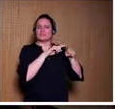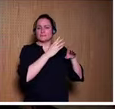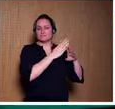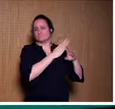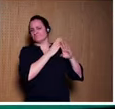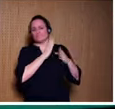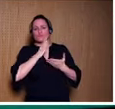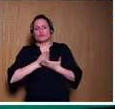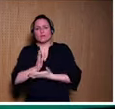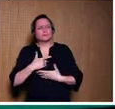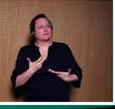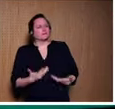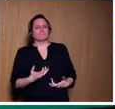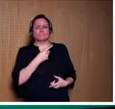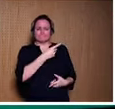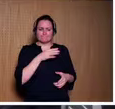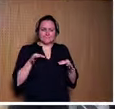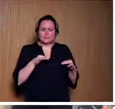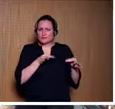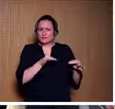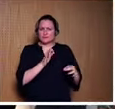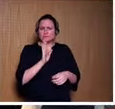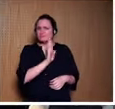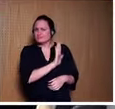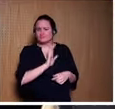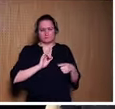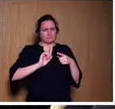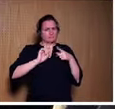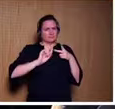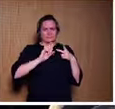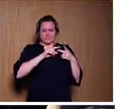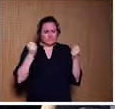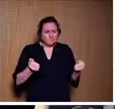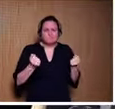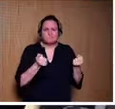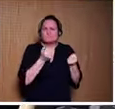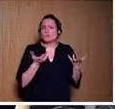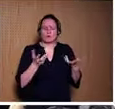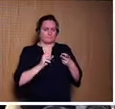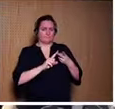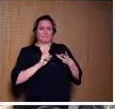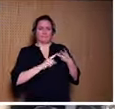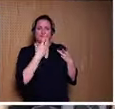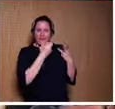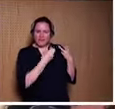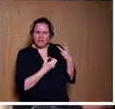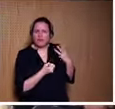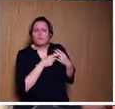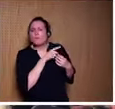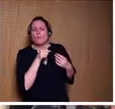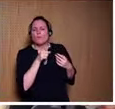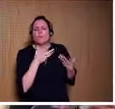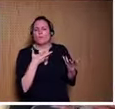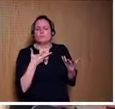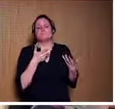anti-rights movements strategize? How do they organize themselves? How do they mobilize resources? And what are some of the